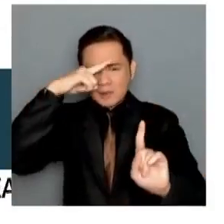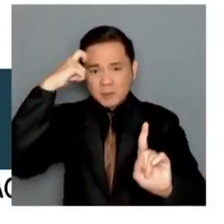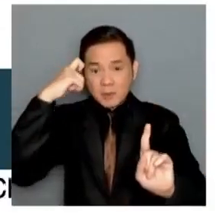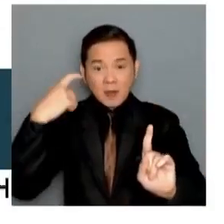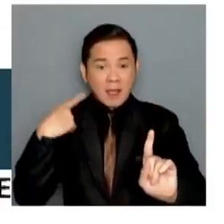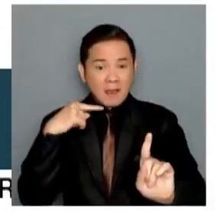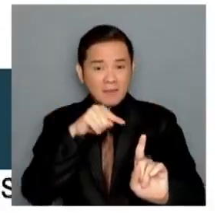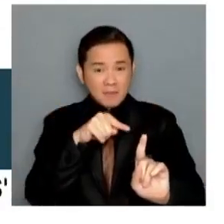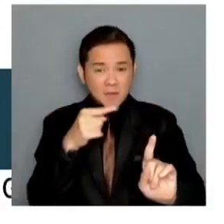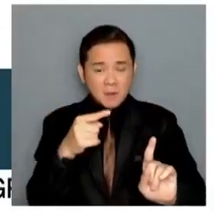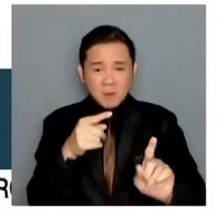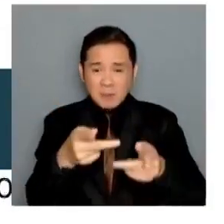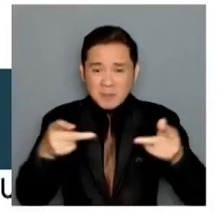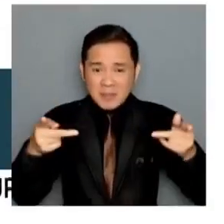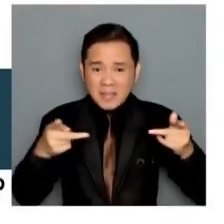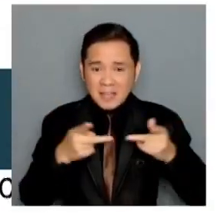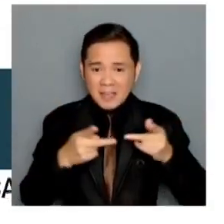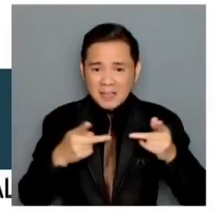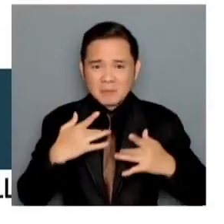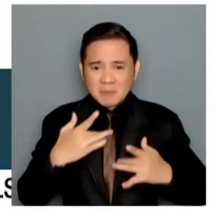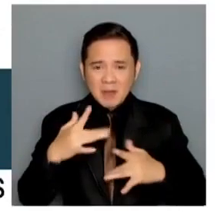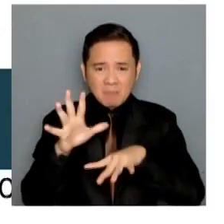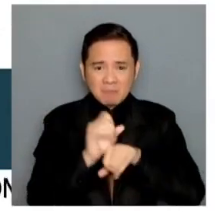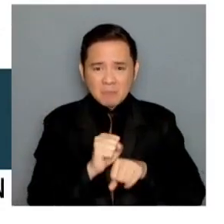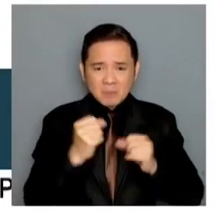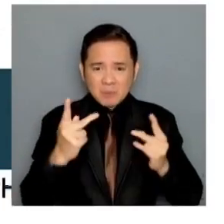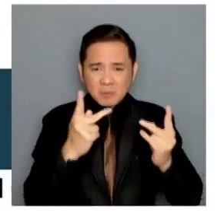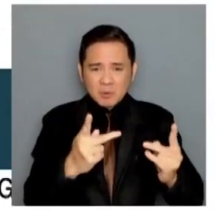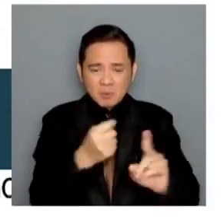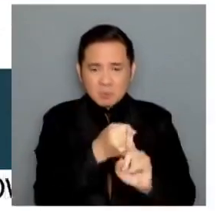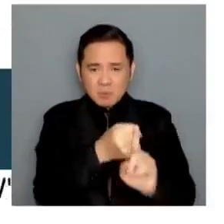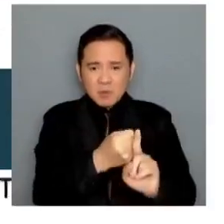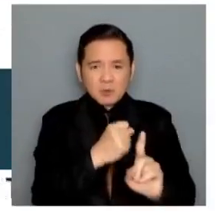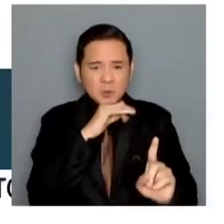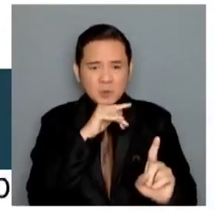already affected by the oil spill, resorts perhaps?